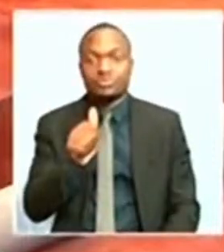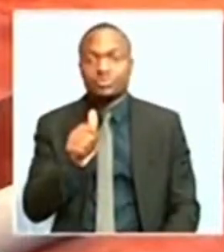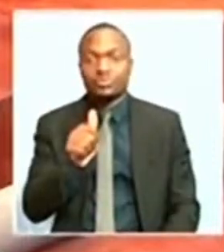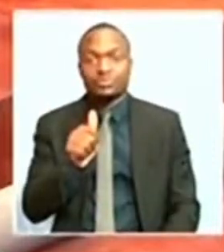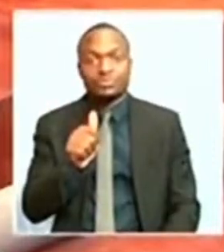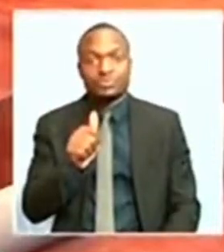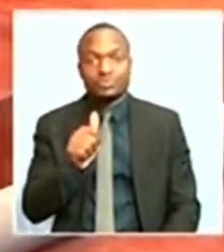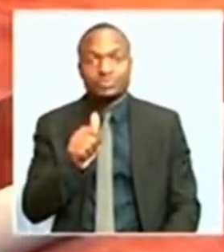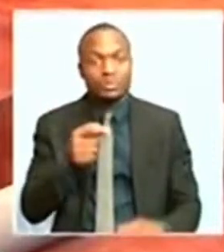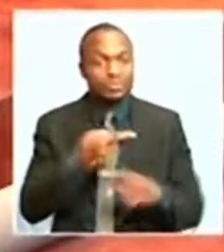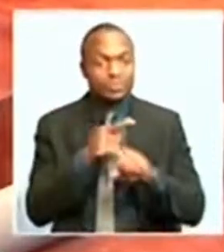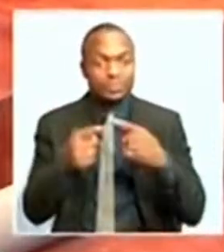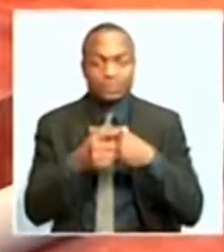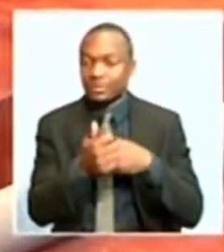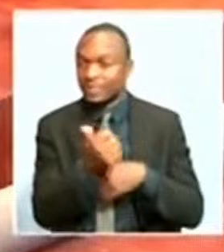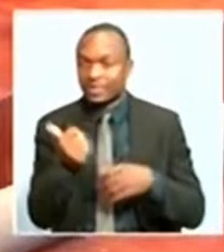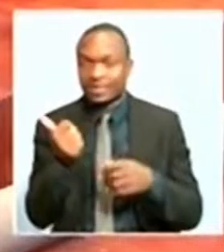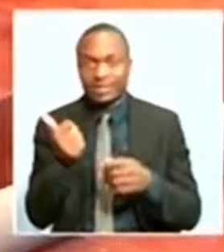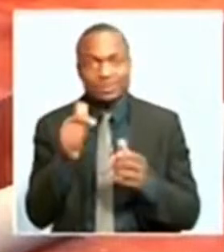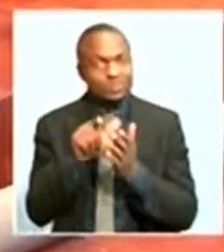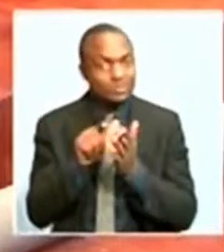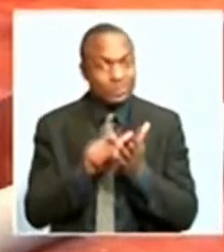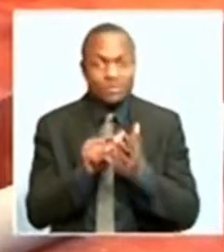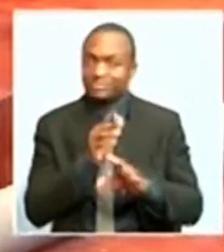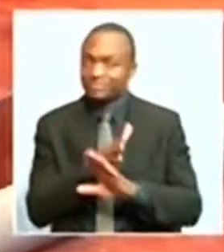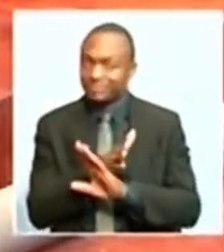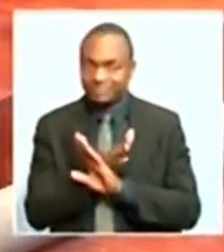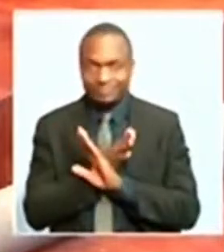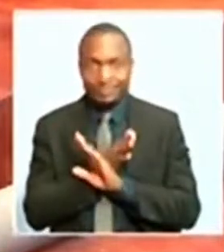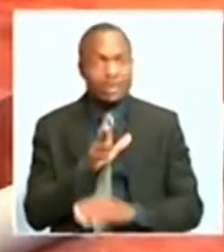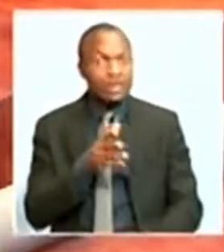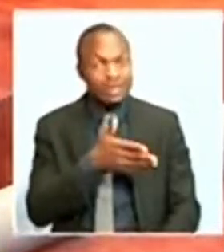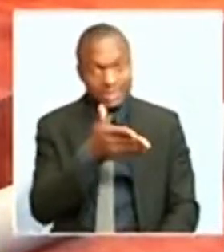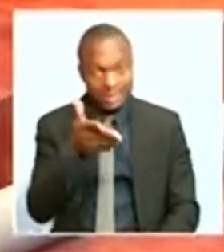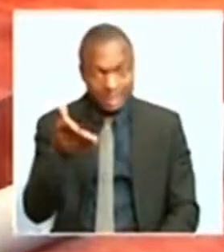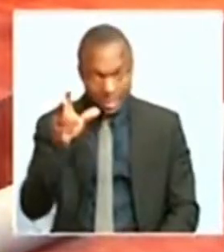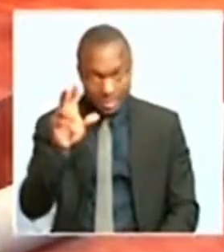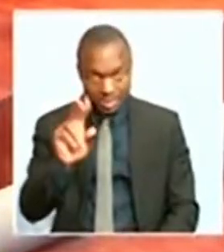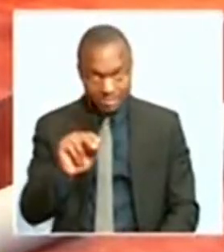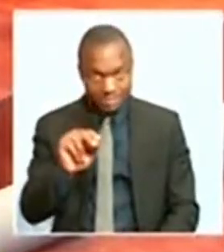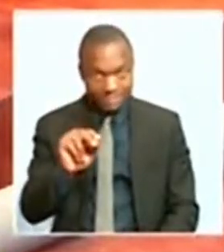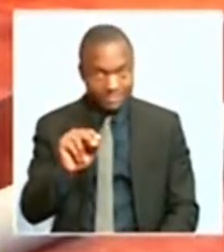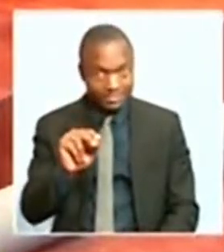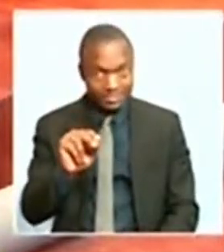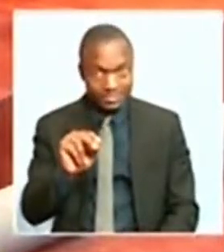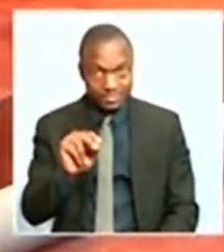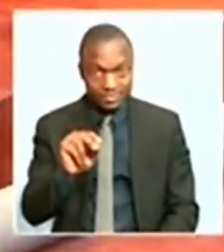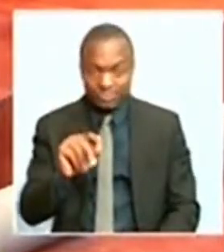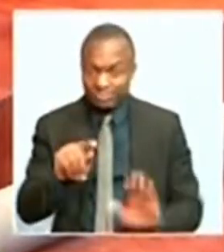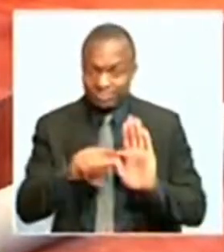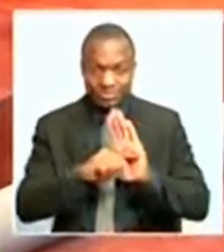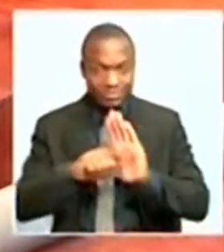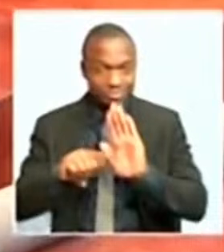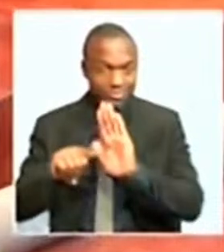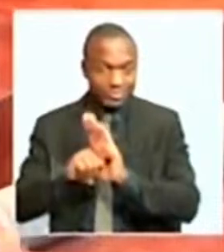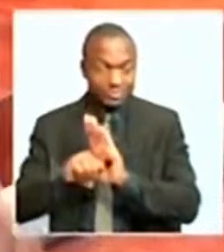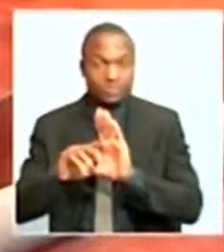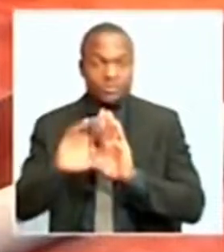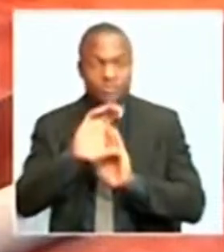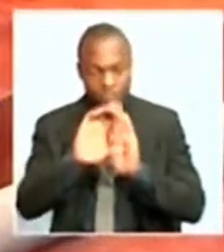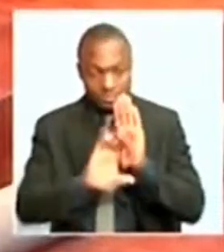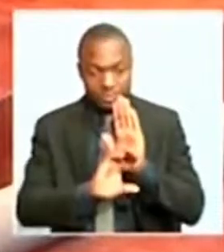of our laws or the Constitution of Zambia. There is no anticipatable negative